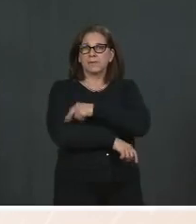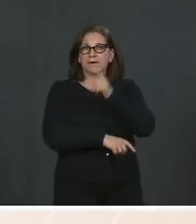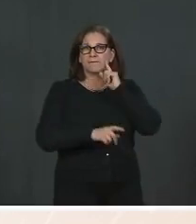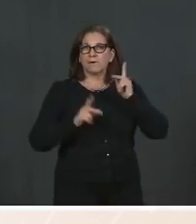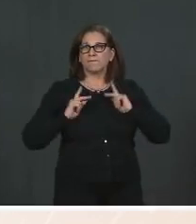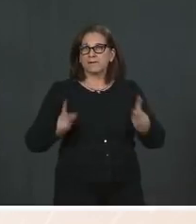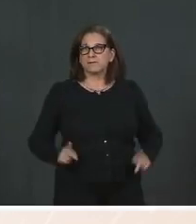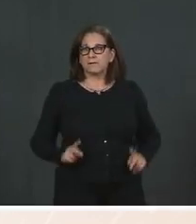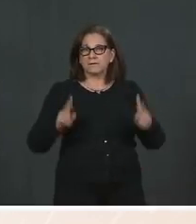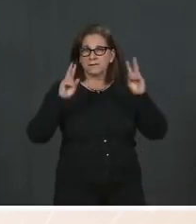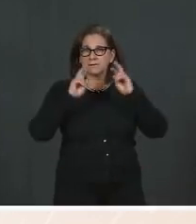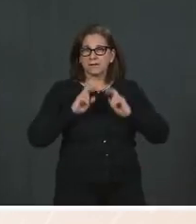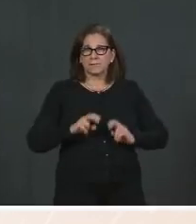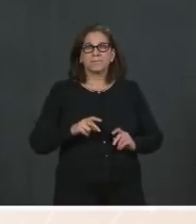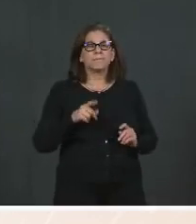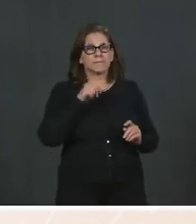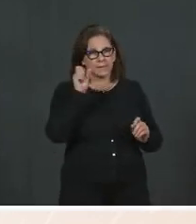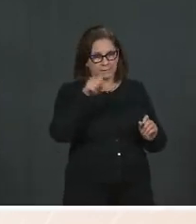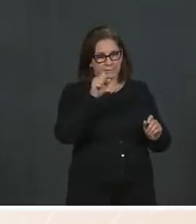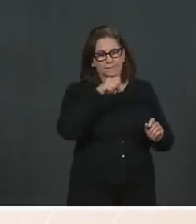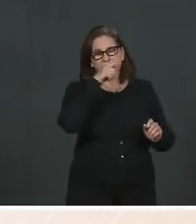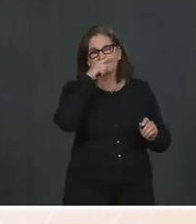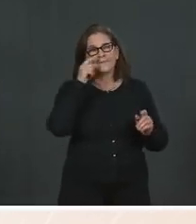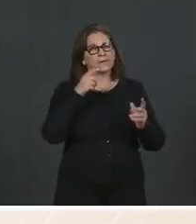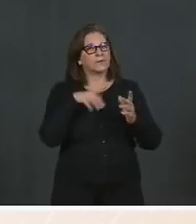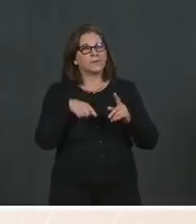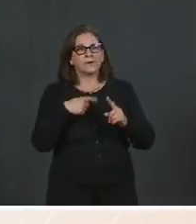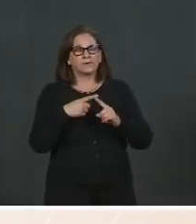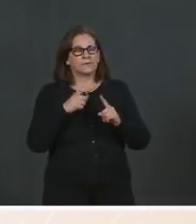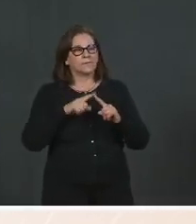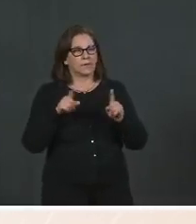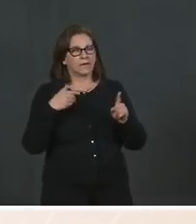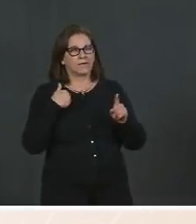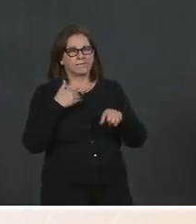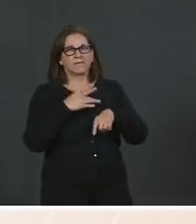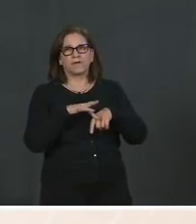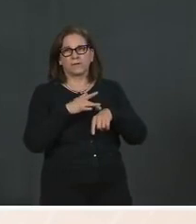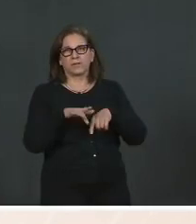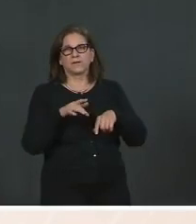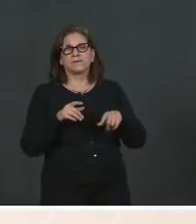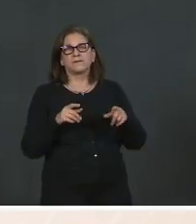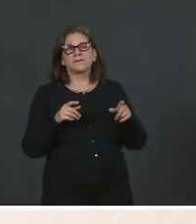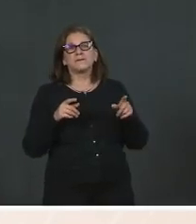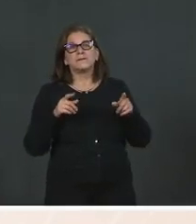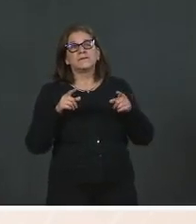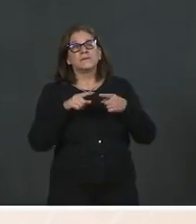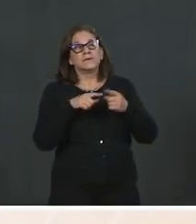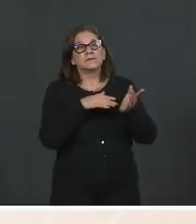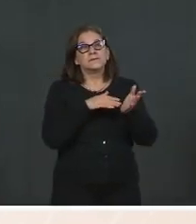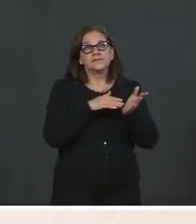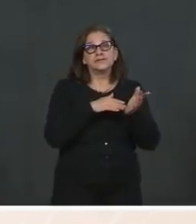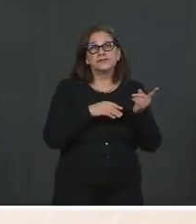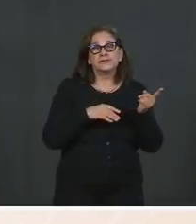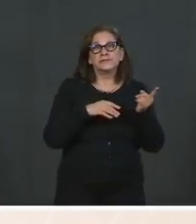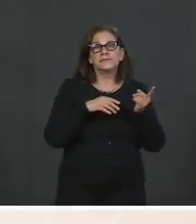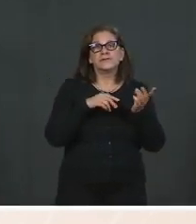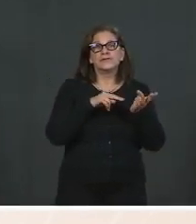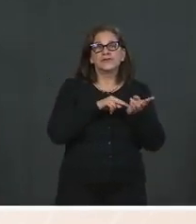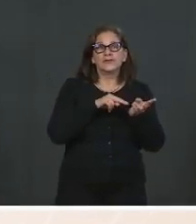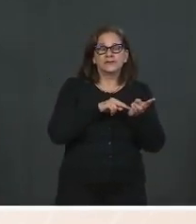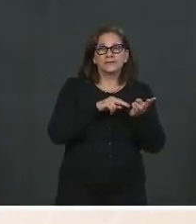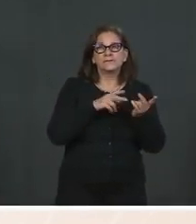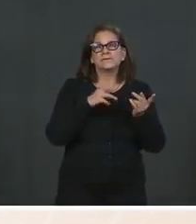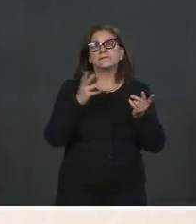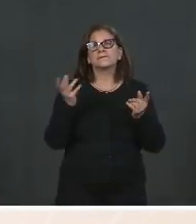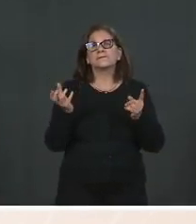will do that. And I'll check and see when he's due to go back to the doctor. Go ahead. Hi,